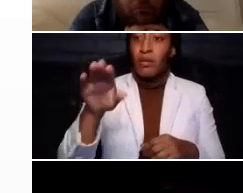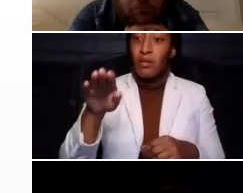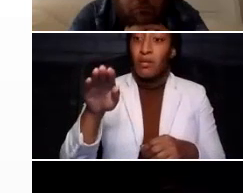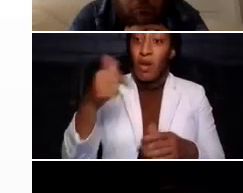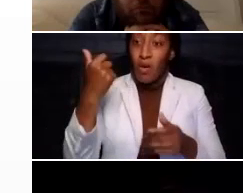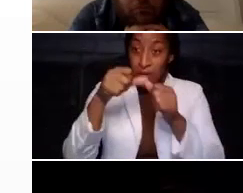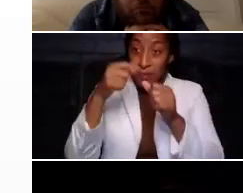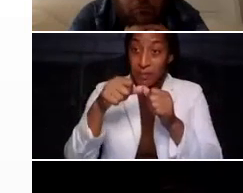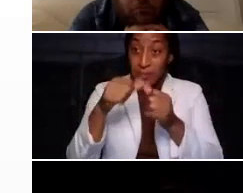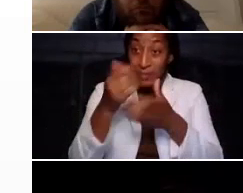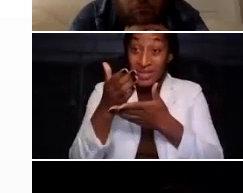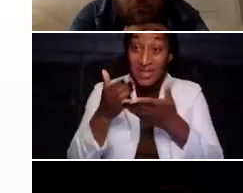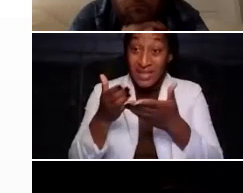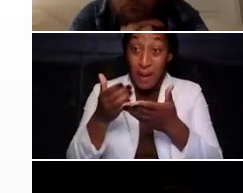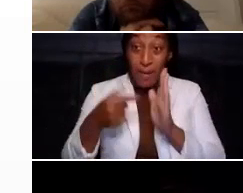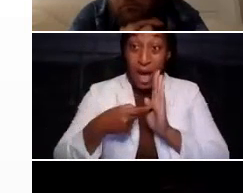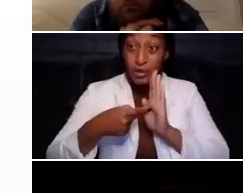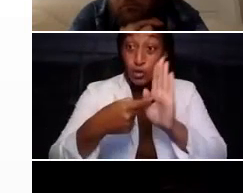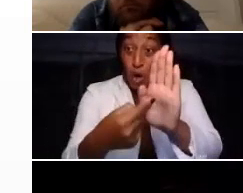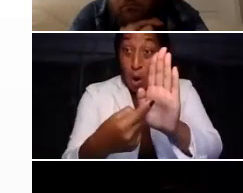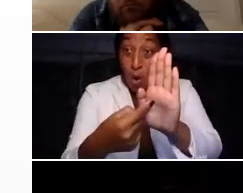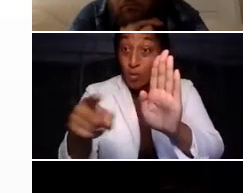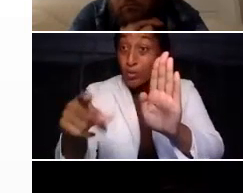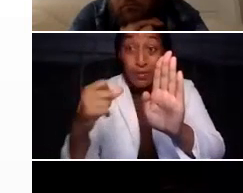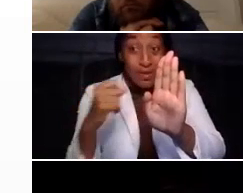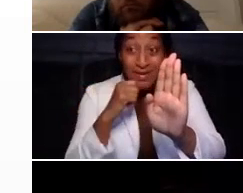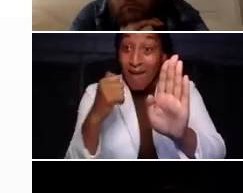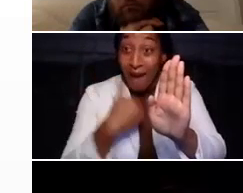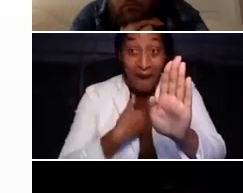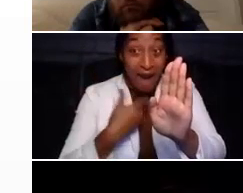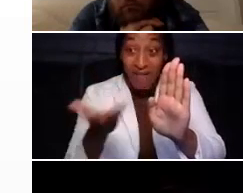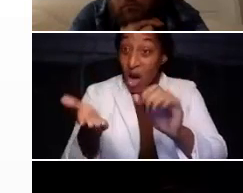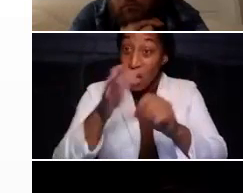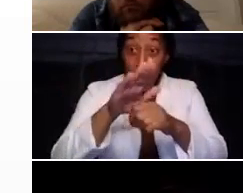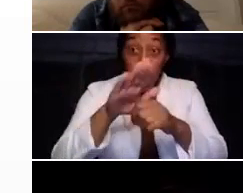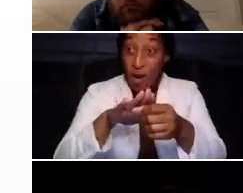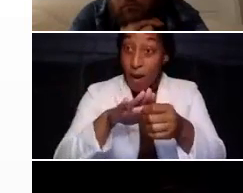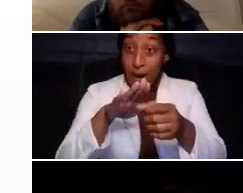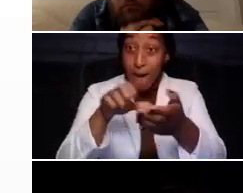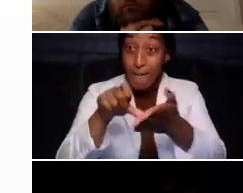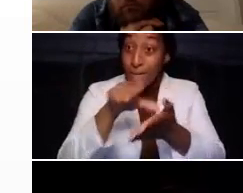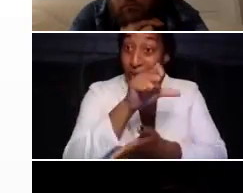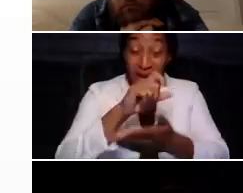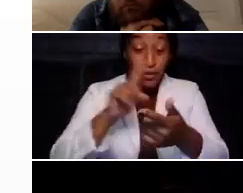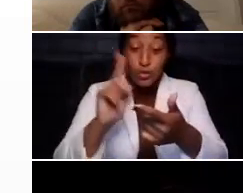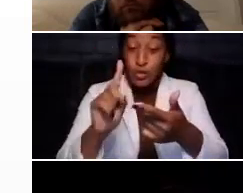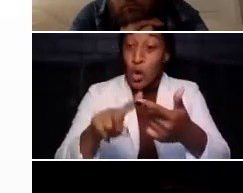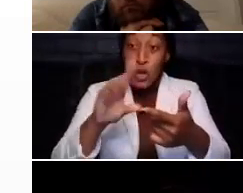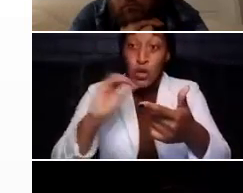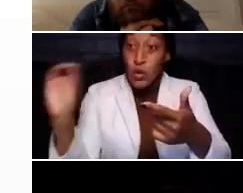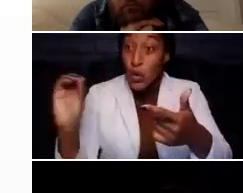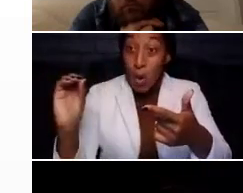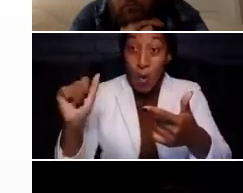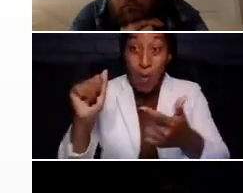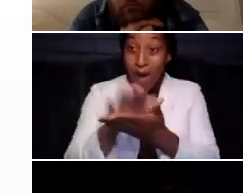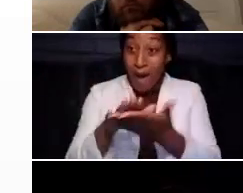showing here, you're not doing, right? You're not doing a cover page. You're not doing an abstract. You don't need a running header. A lot